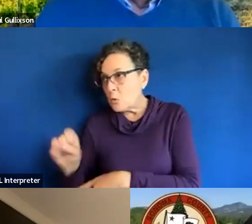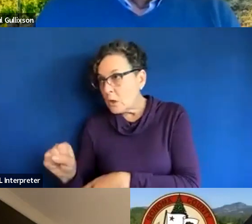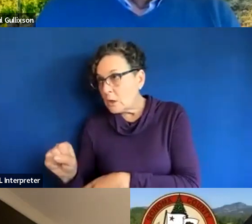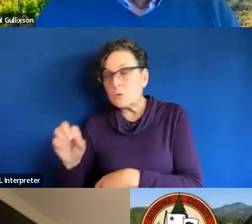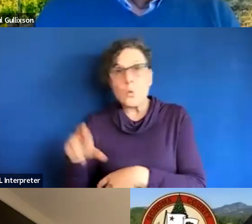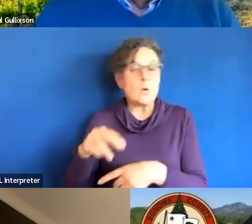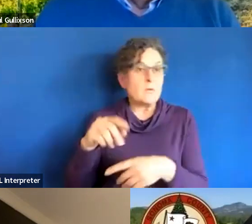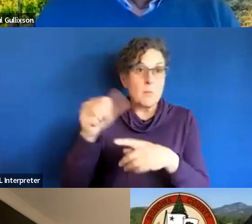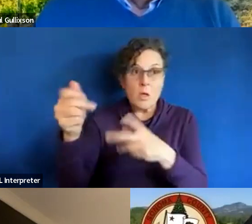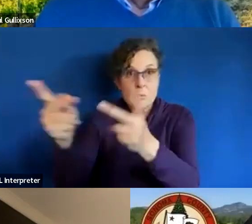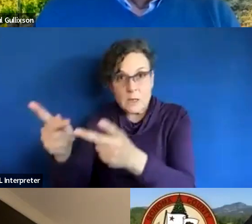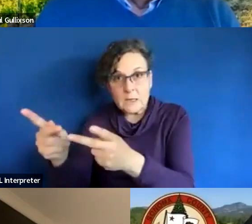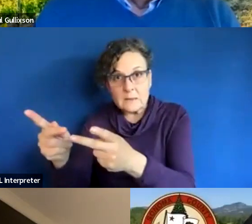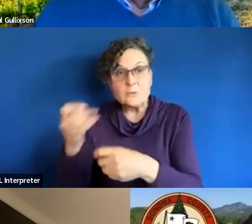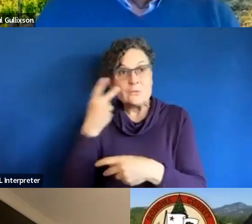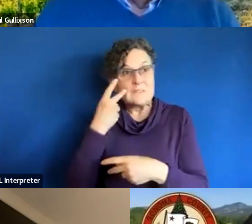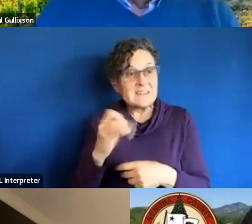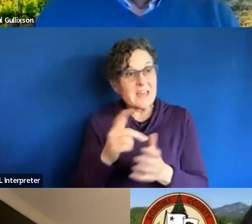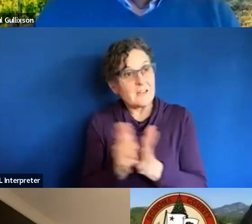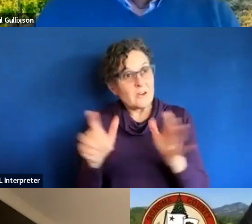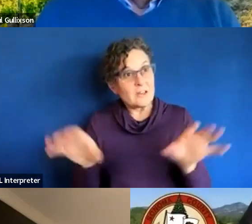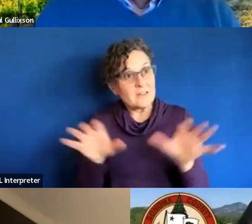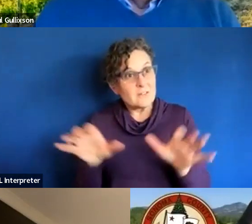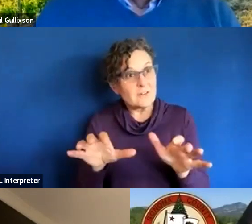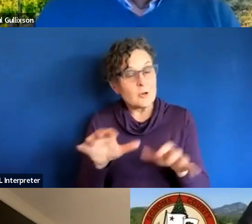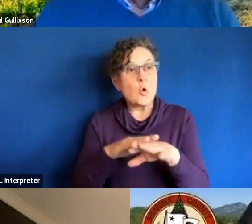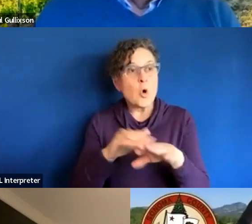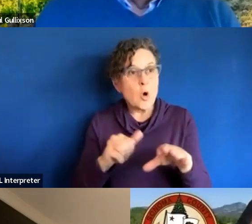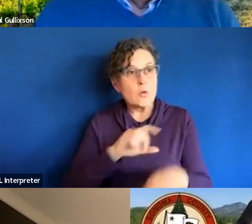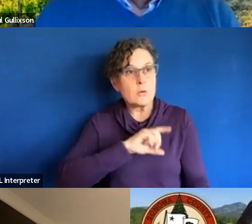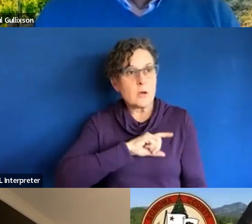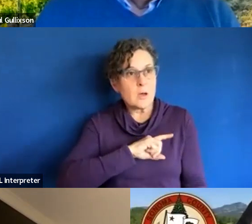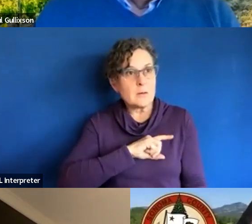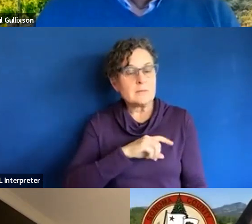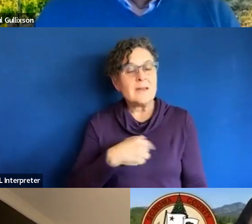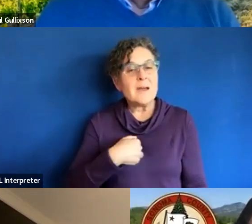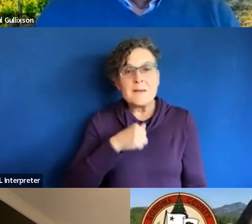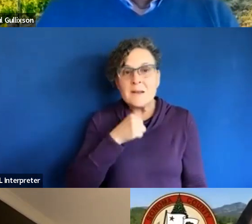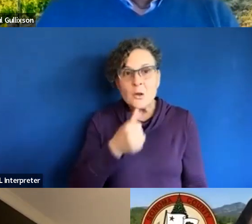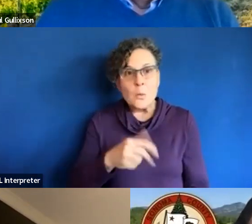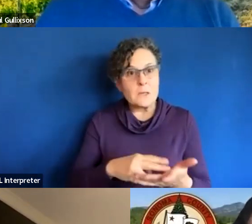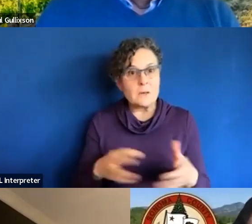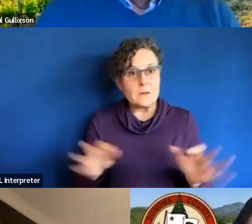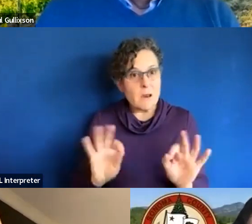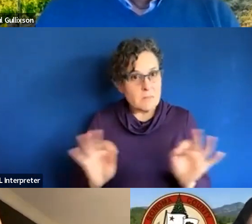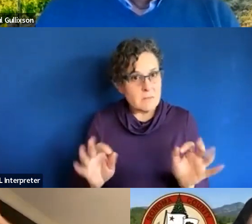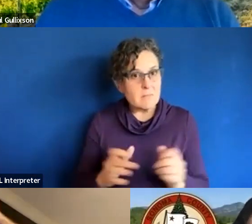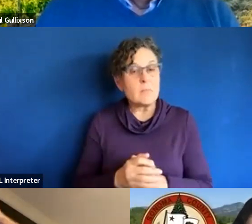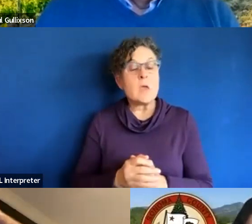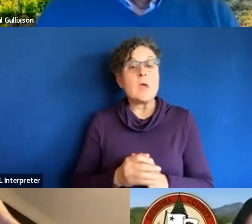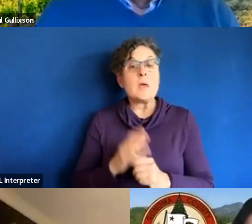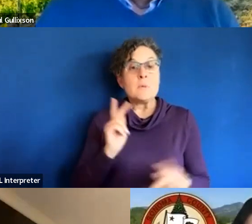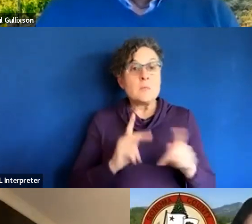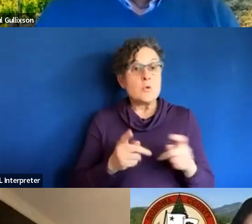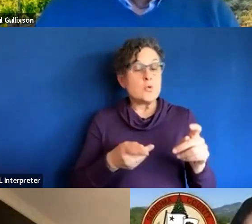cops. And I'm not trying to be dismissive in this. Our operators and our security will work hard to maintain